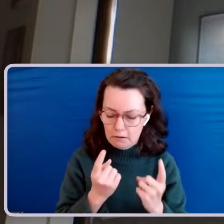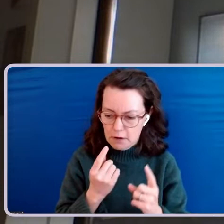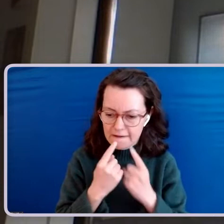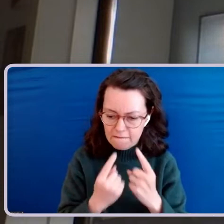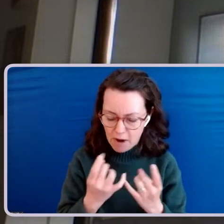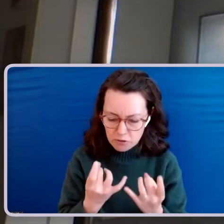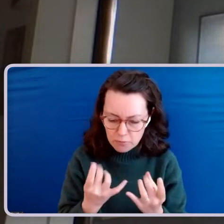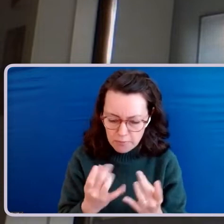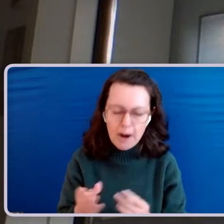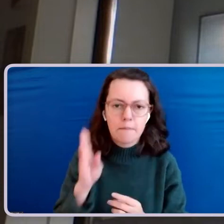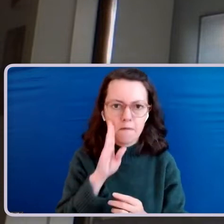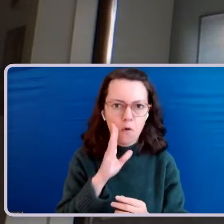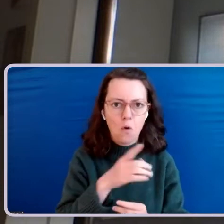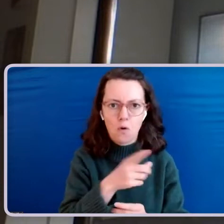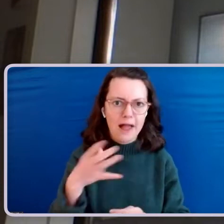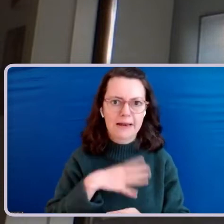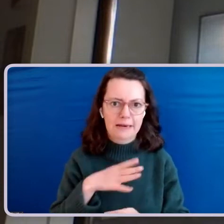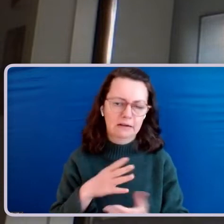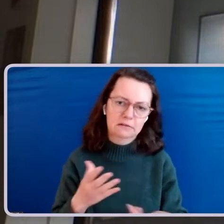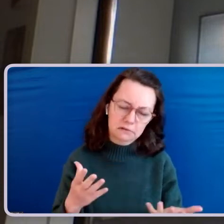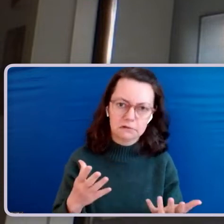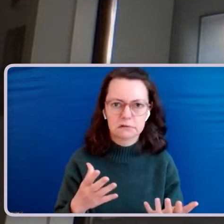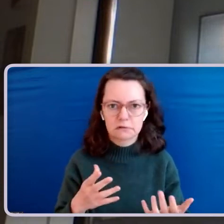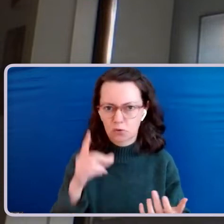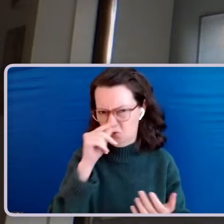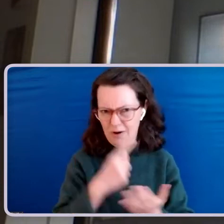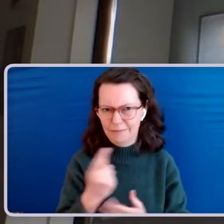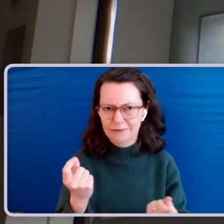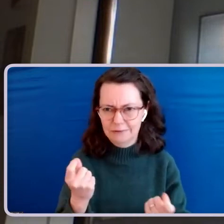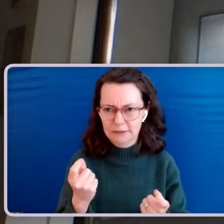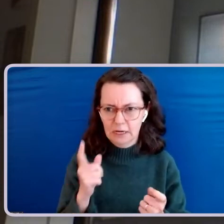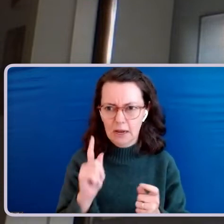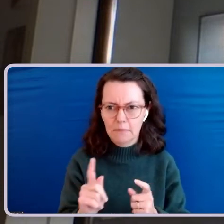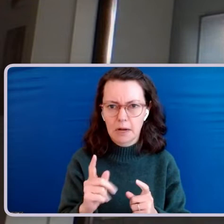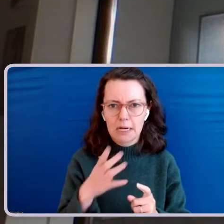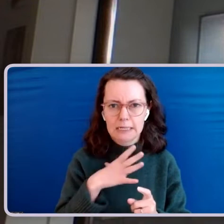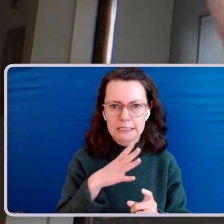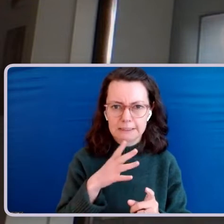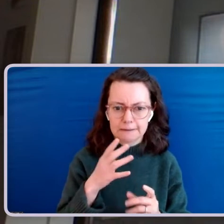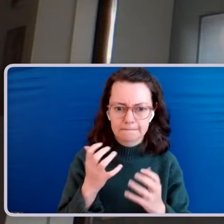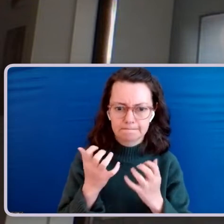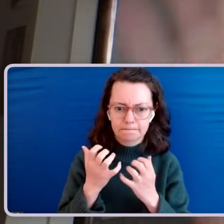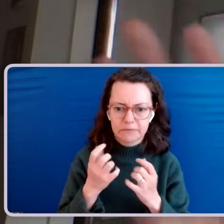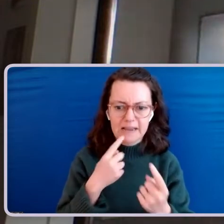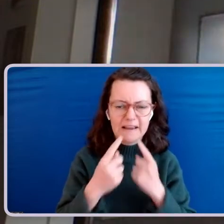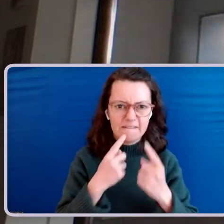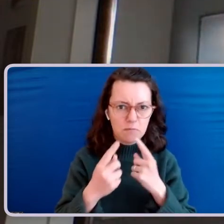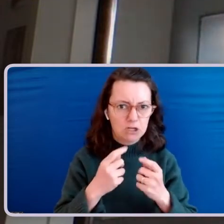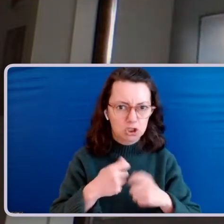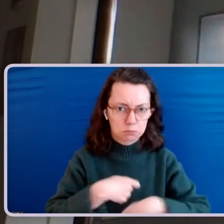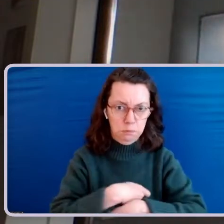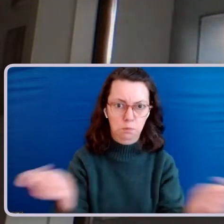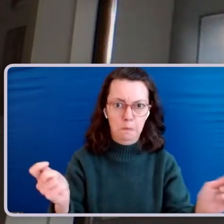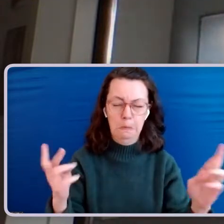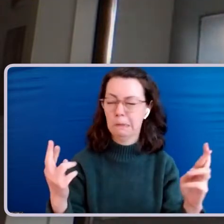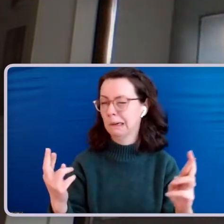really needed. But I think it is about that information for specific audiences that's needed. We tend to kind of just throw out a one-size-fits-all